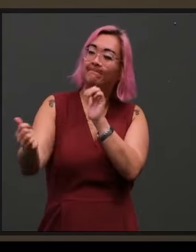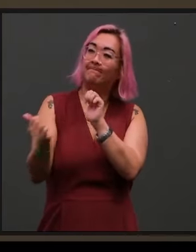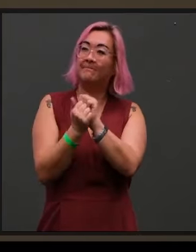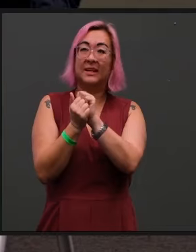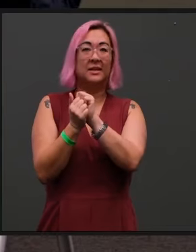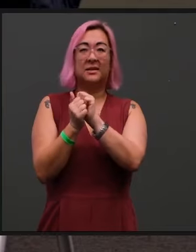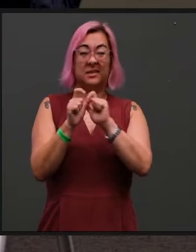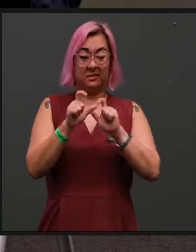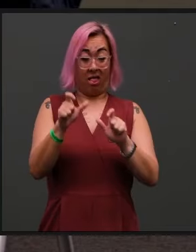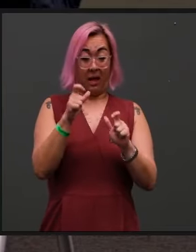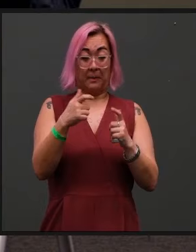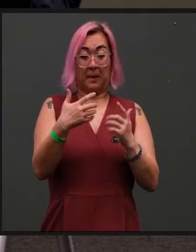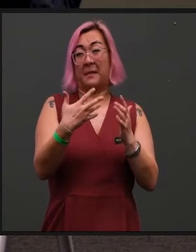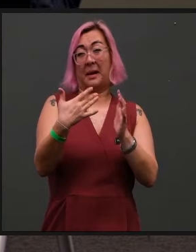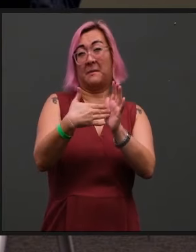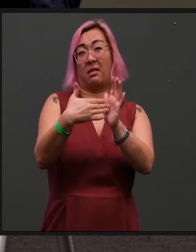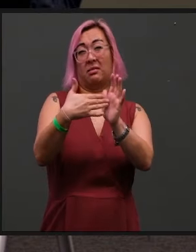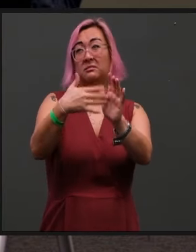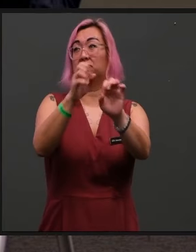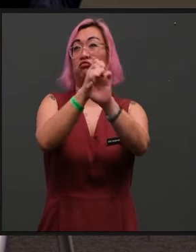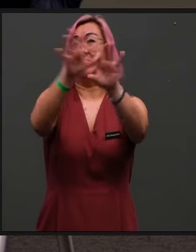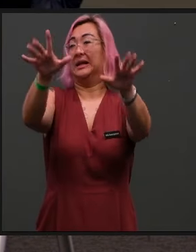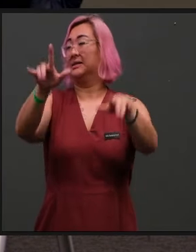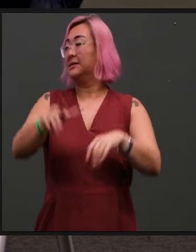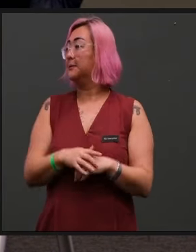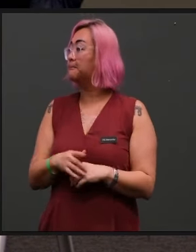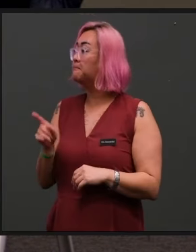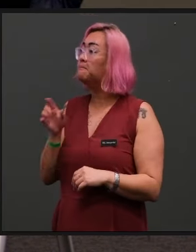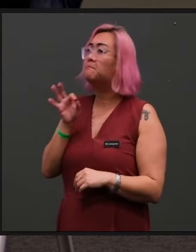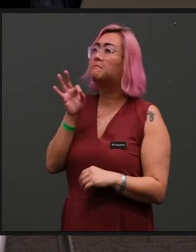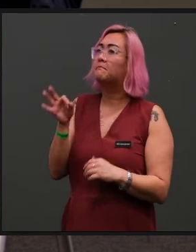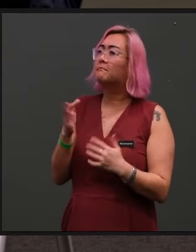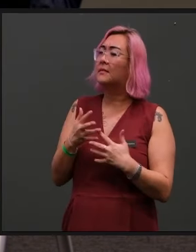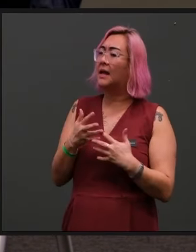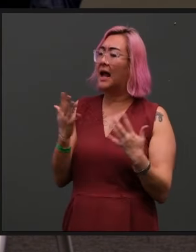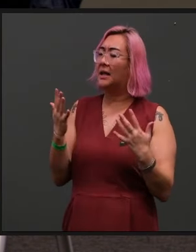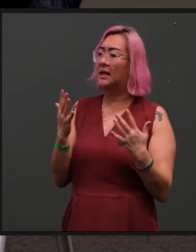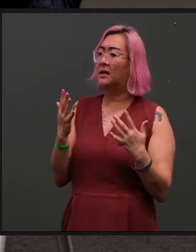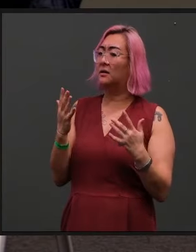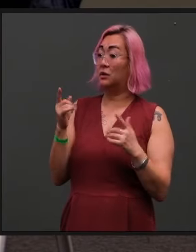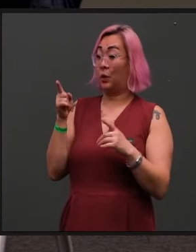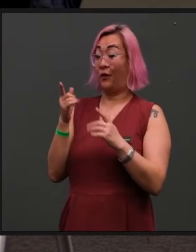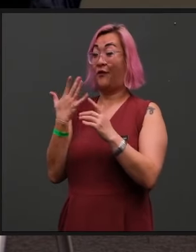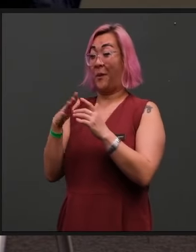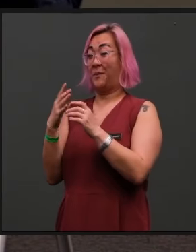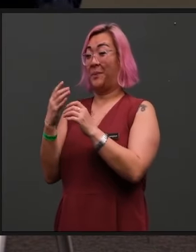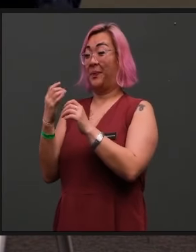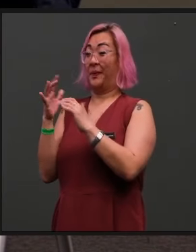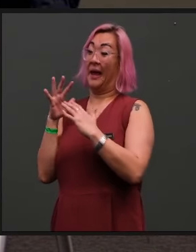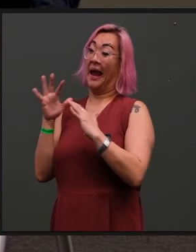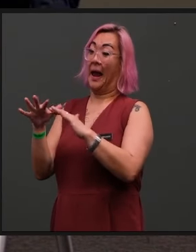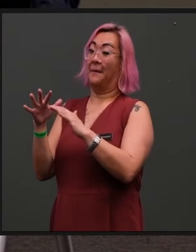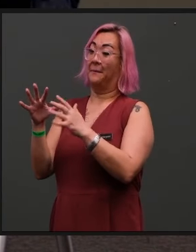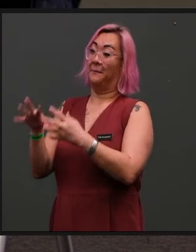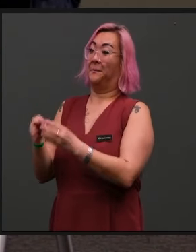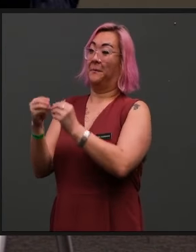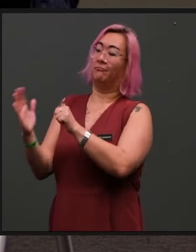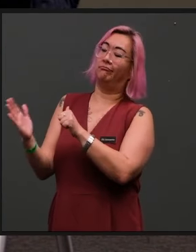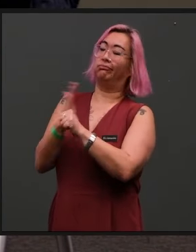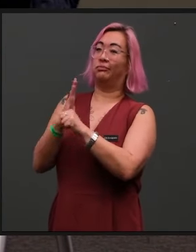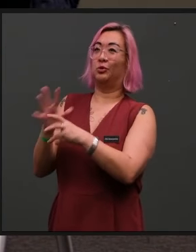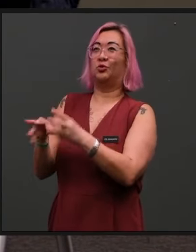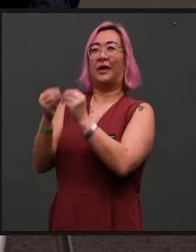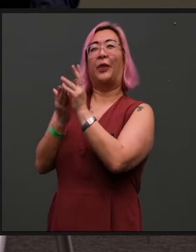And were there any major differences or changes between the game jam and what you ended up pitching? I talked about like what